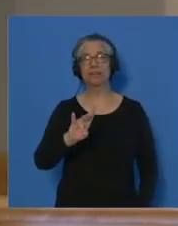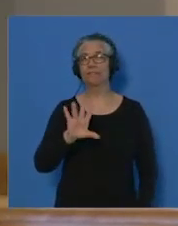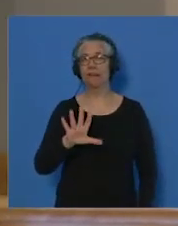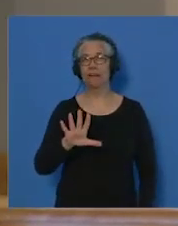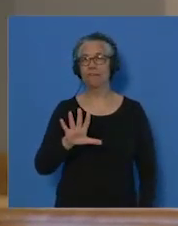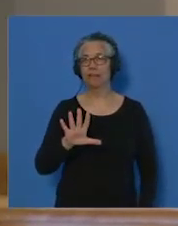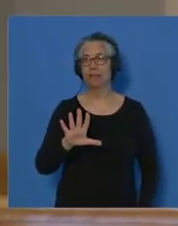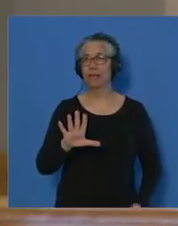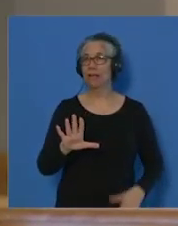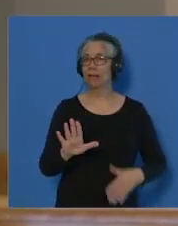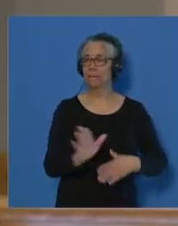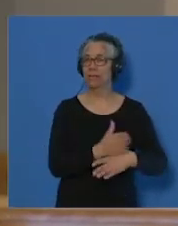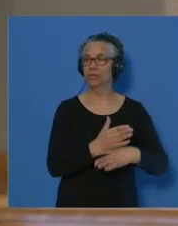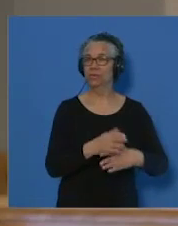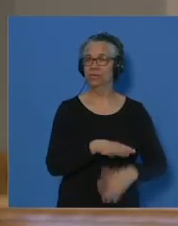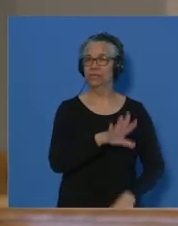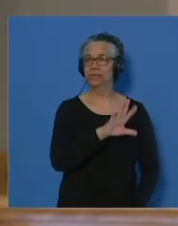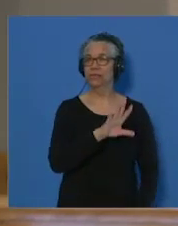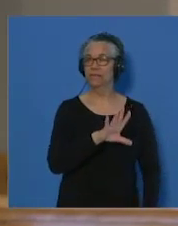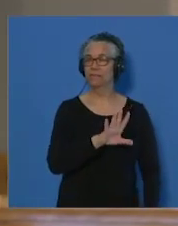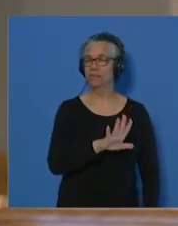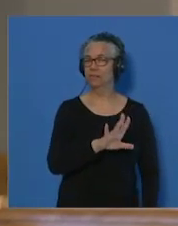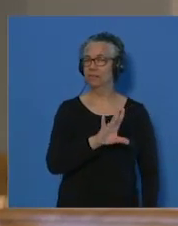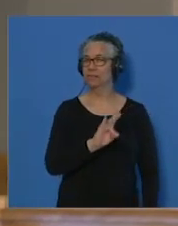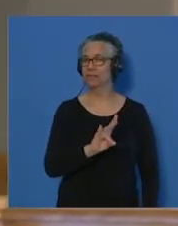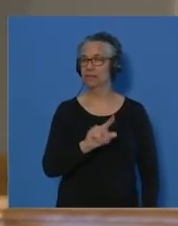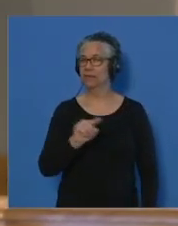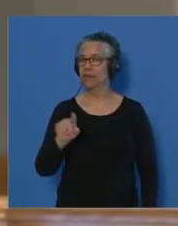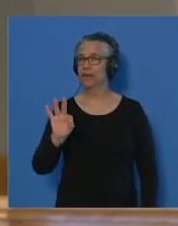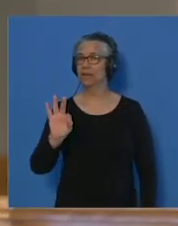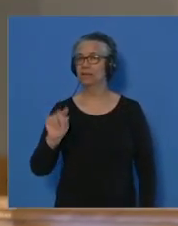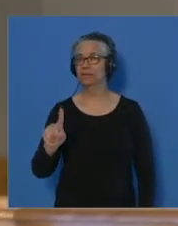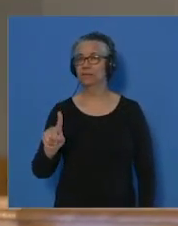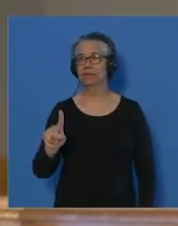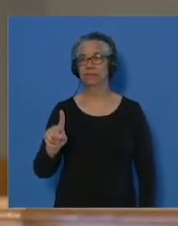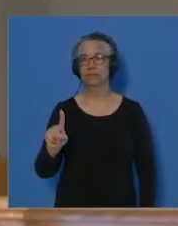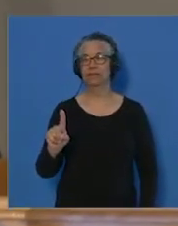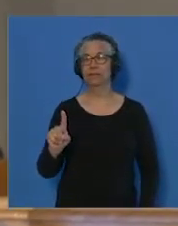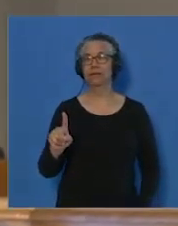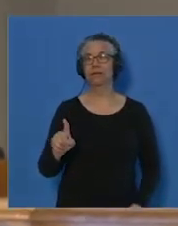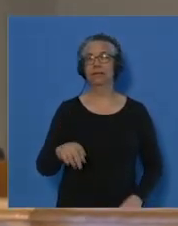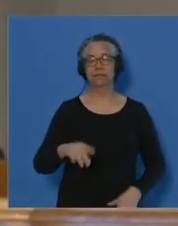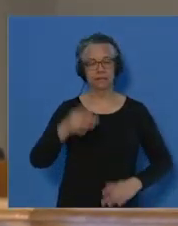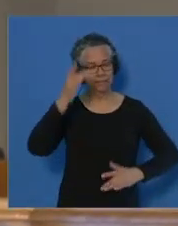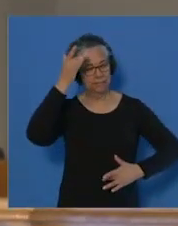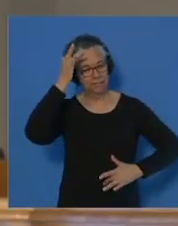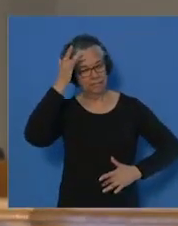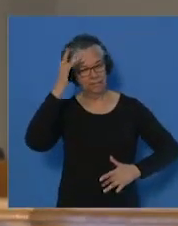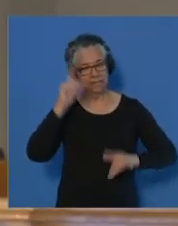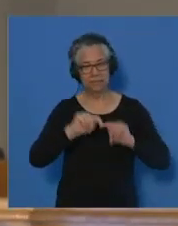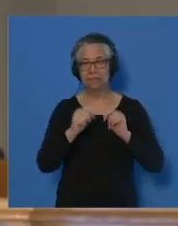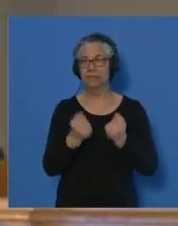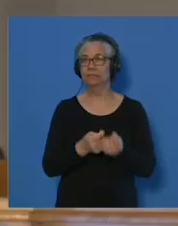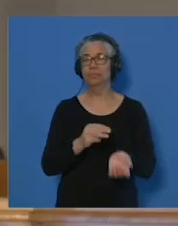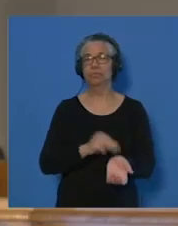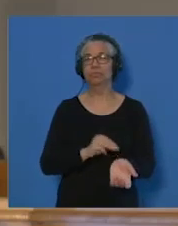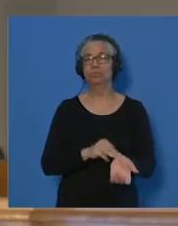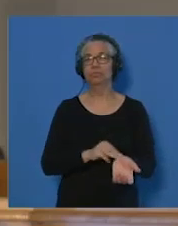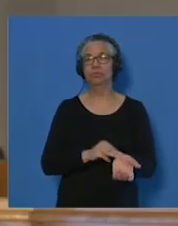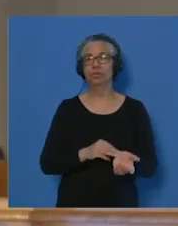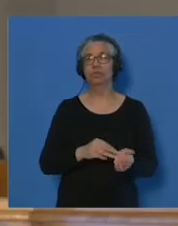between 57 and 91 years of age. The Epidemiology and Surveillance Unit has also been able to do